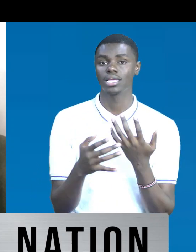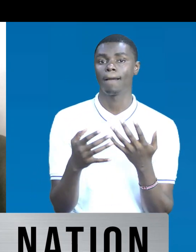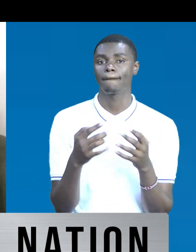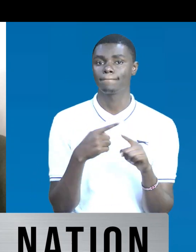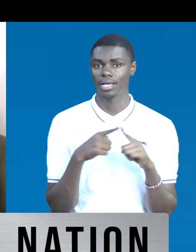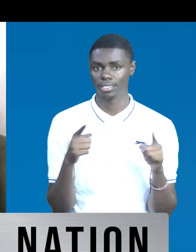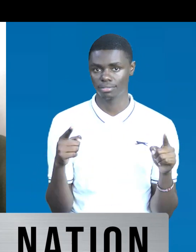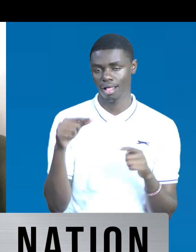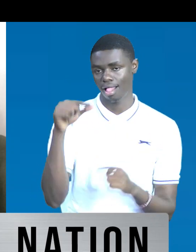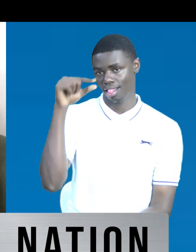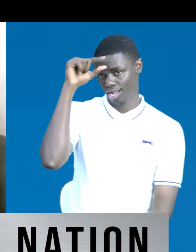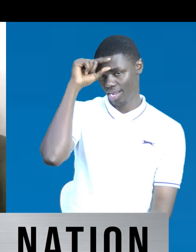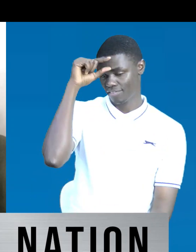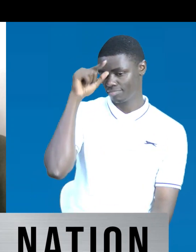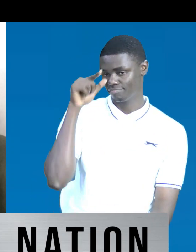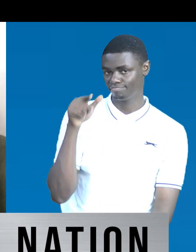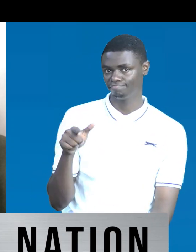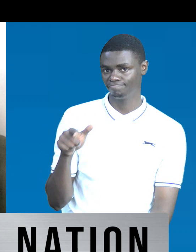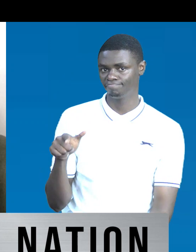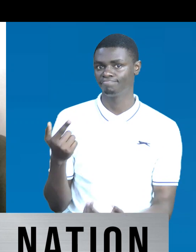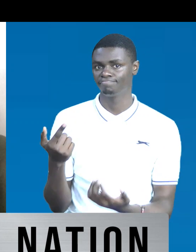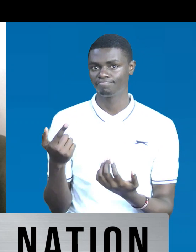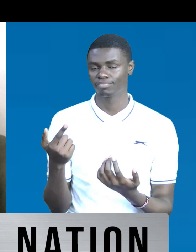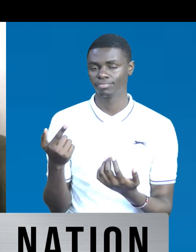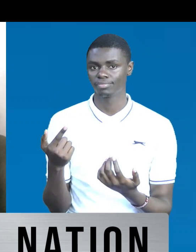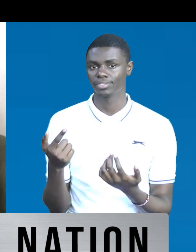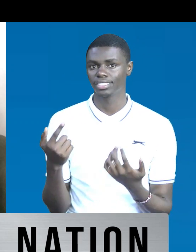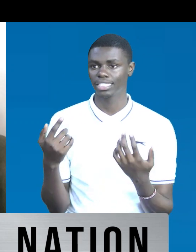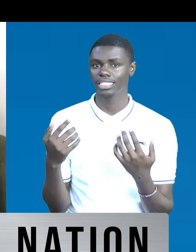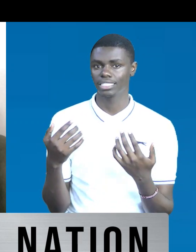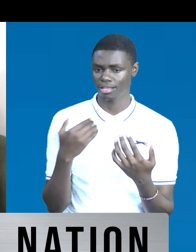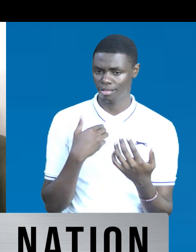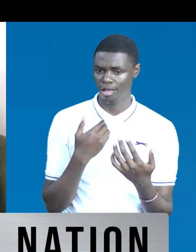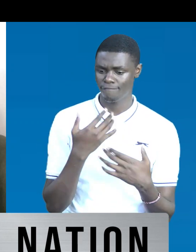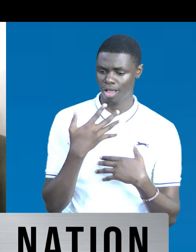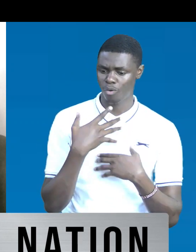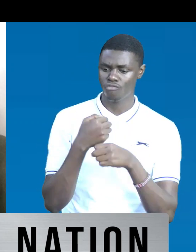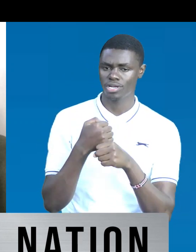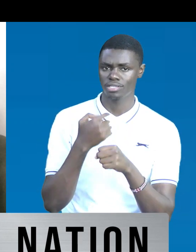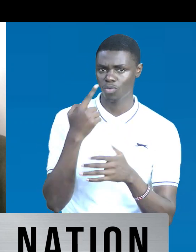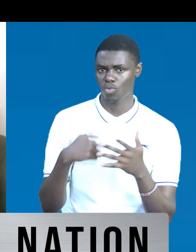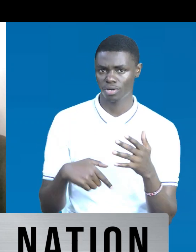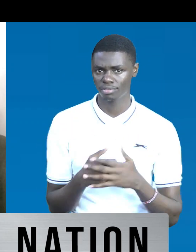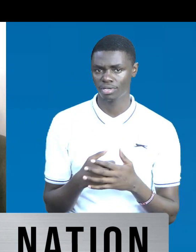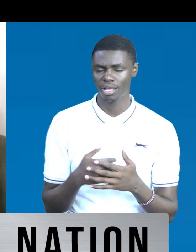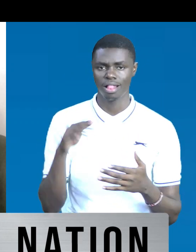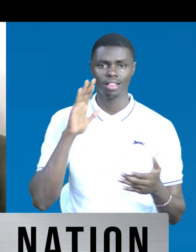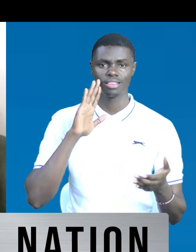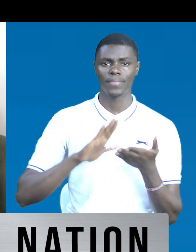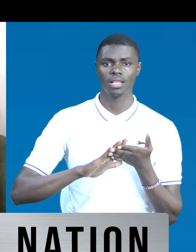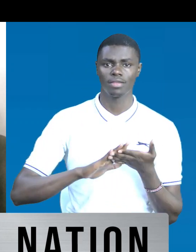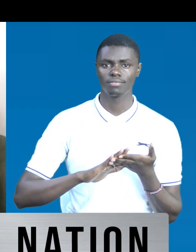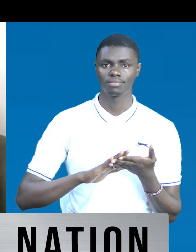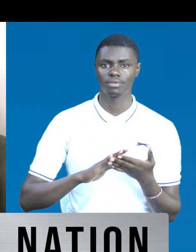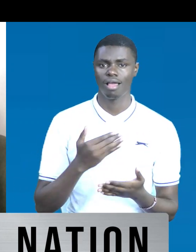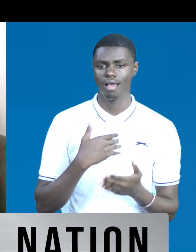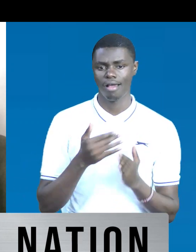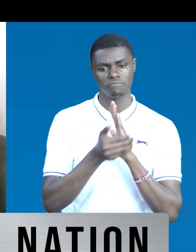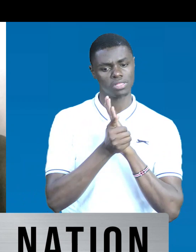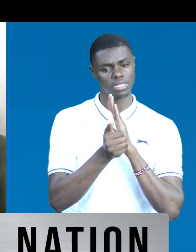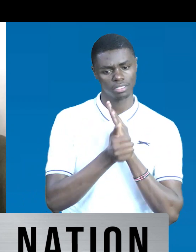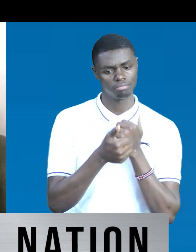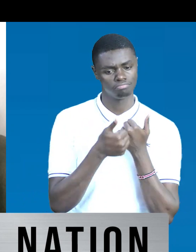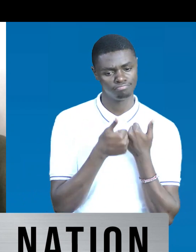but the government is exuding confidence and saying that they believe they have the skill